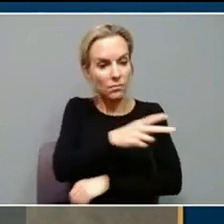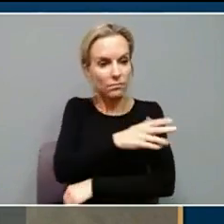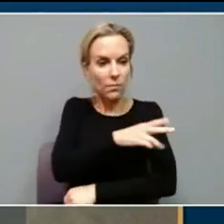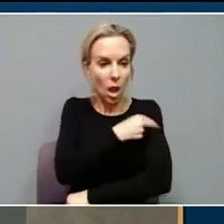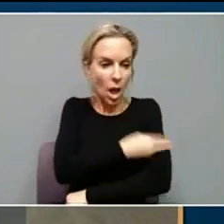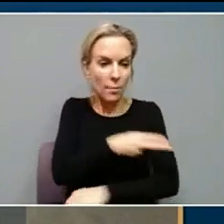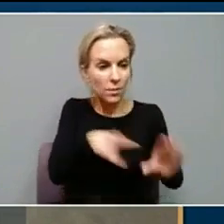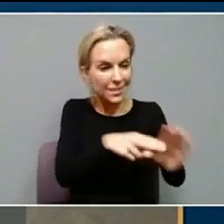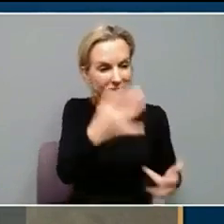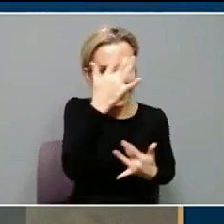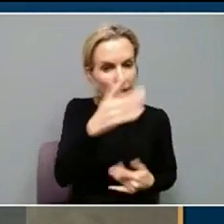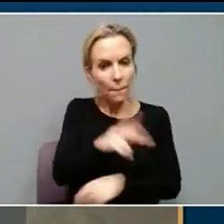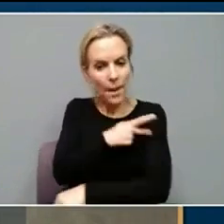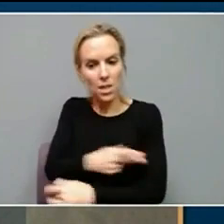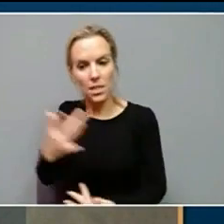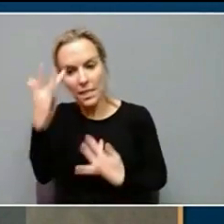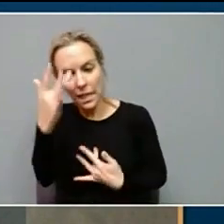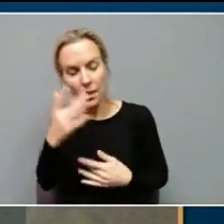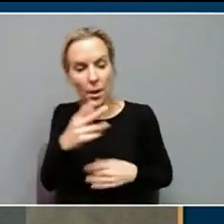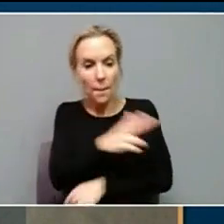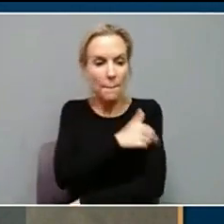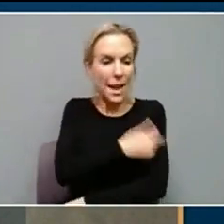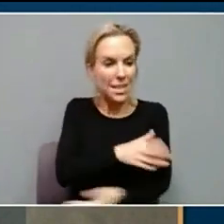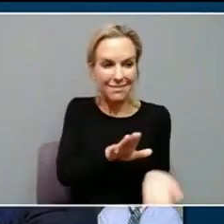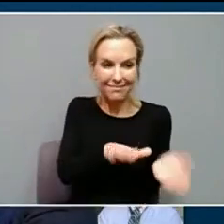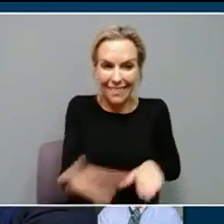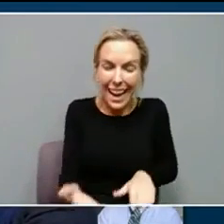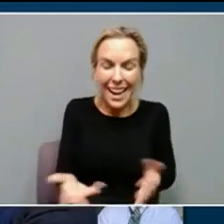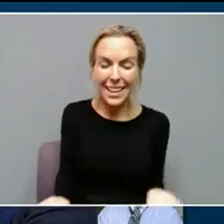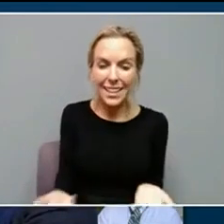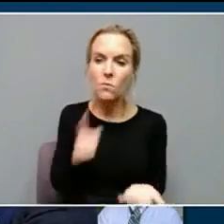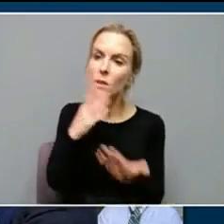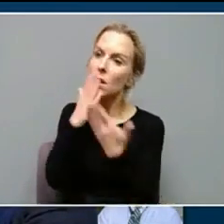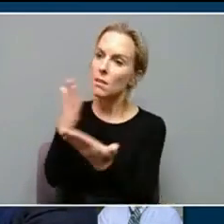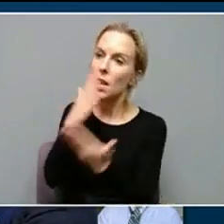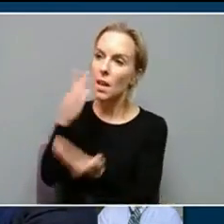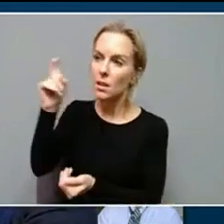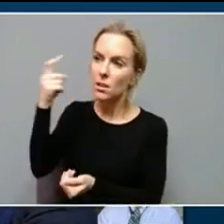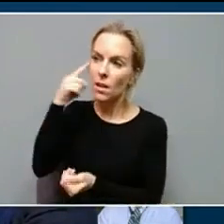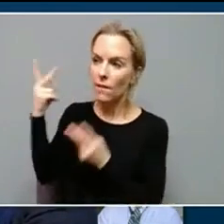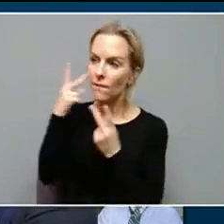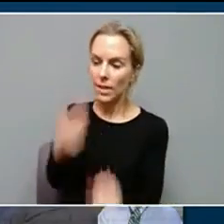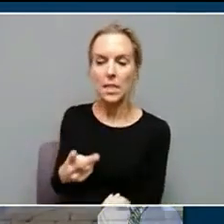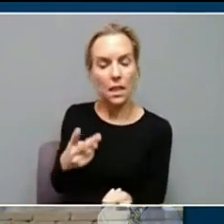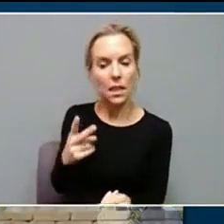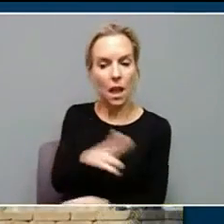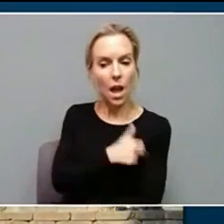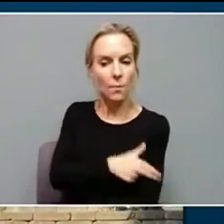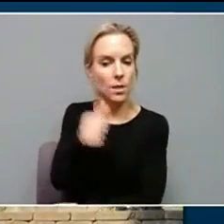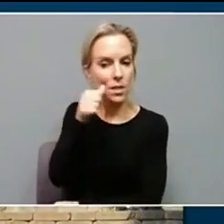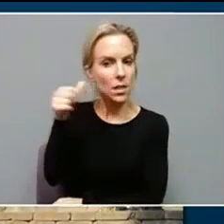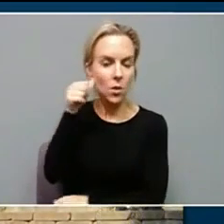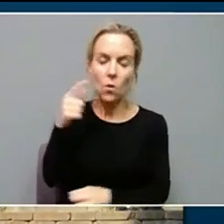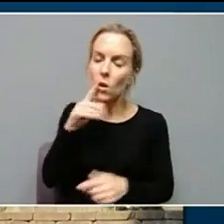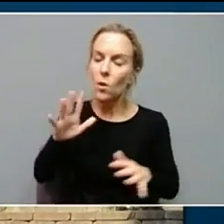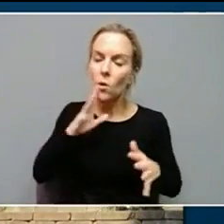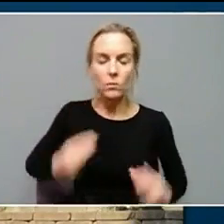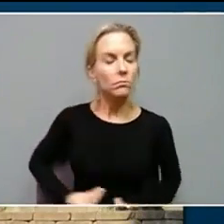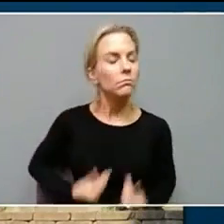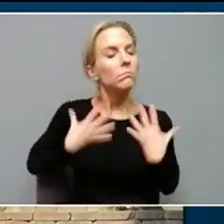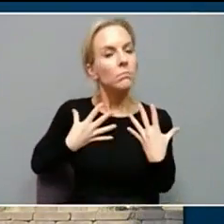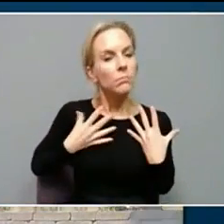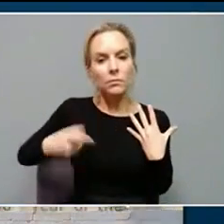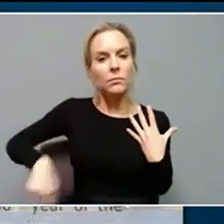dying without need. We want to thank Governor Beshear for visiting our hospital yesterday. It really lifted up the spirits of all of our healthcare